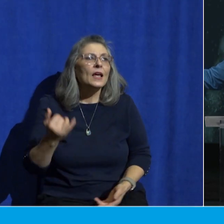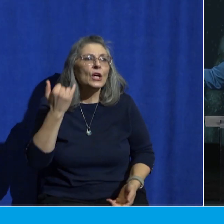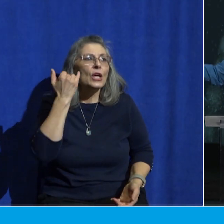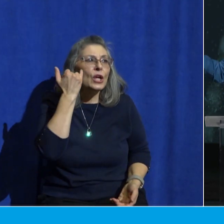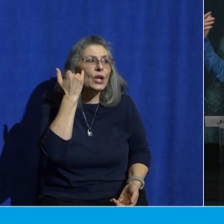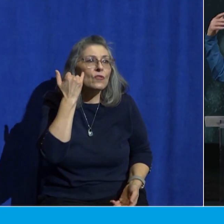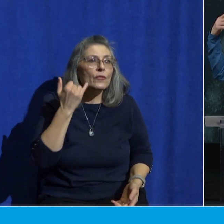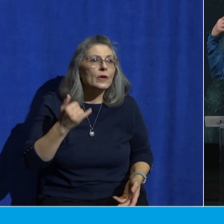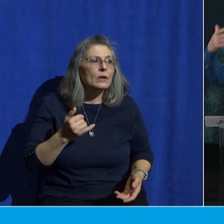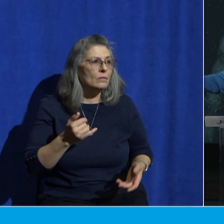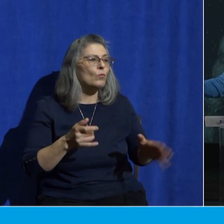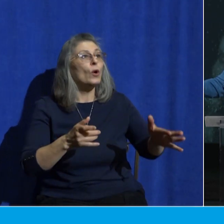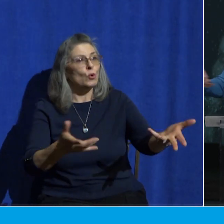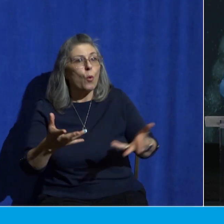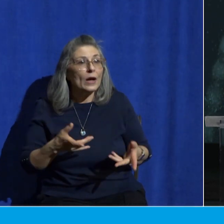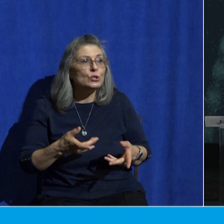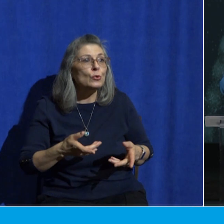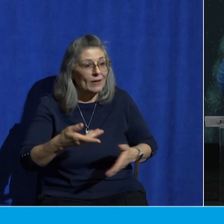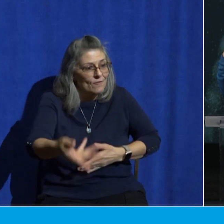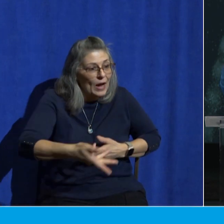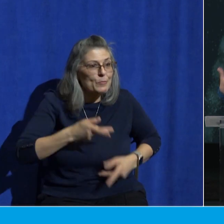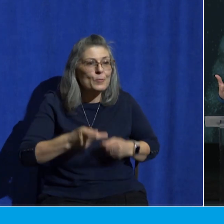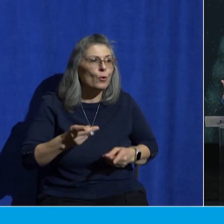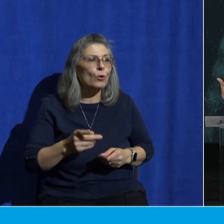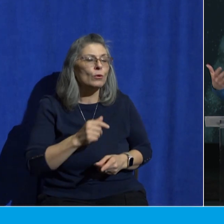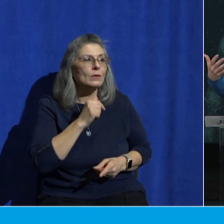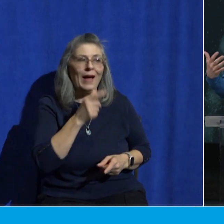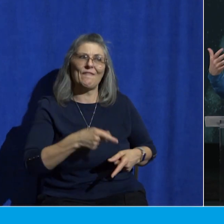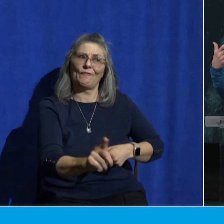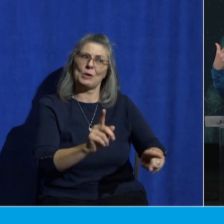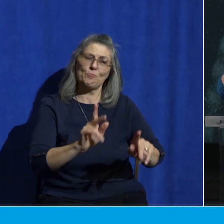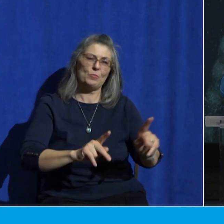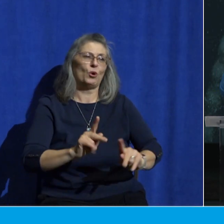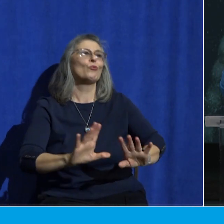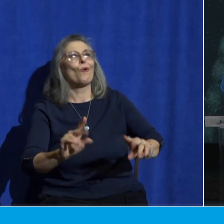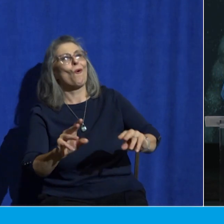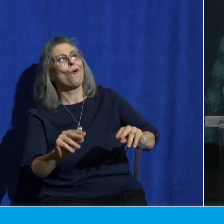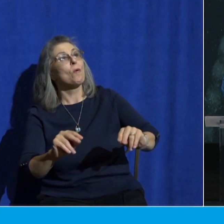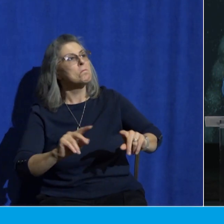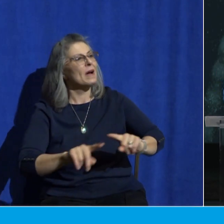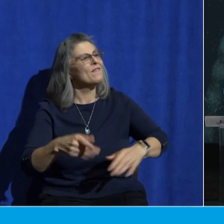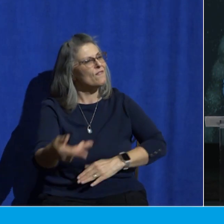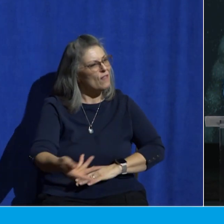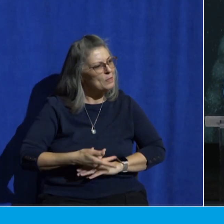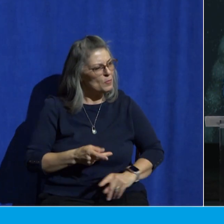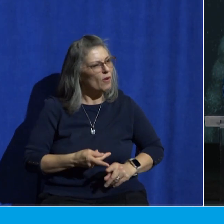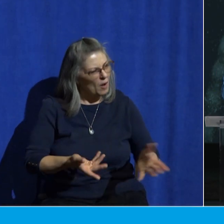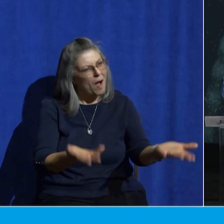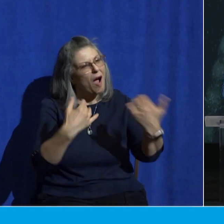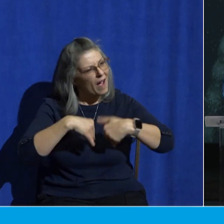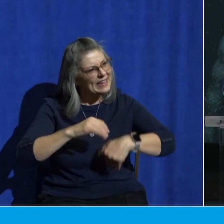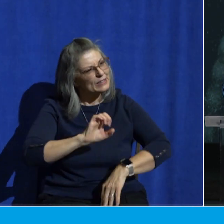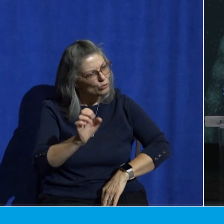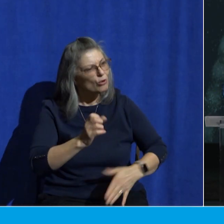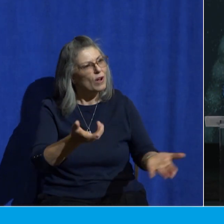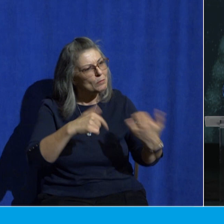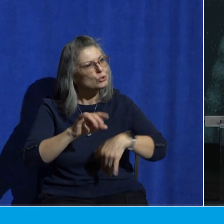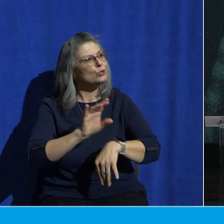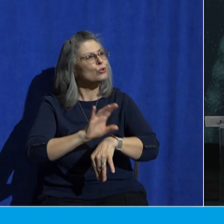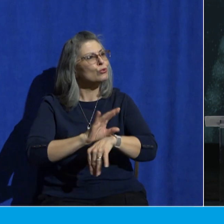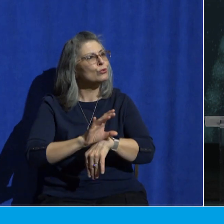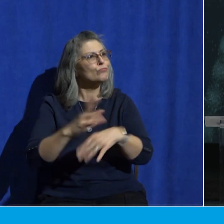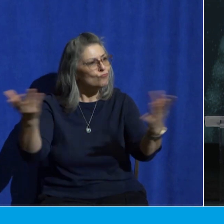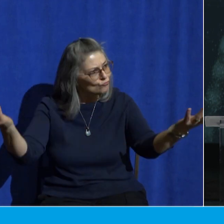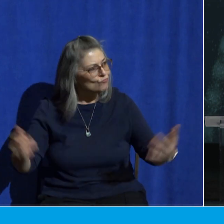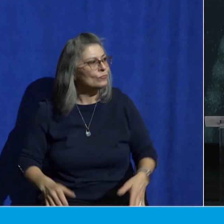offend people this week. Like, invite people. And let's trust God to show the power of the gospel.